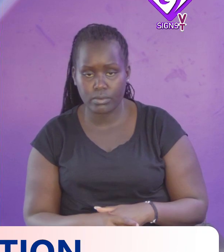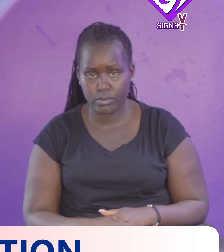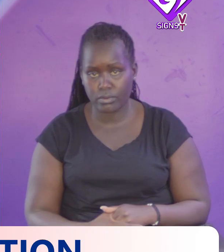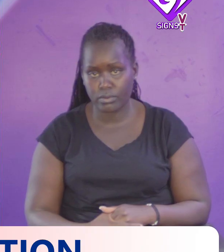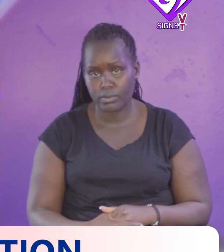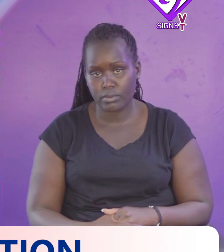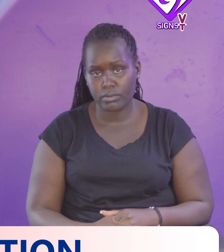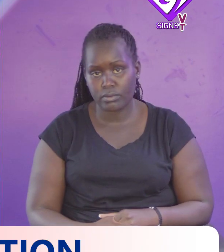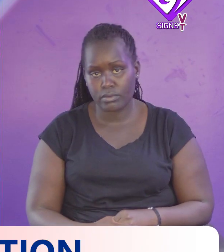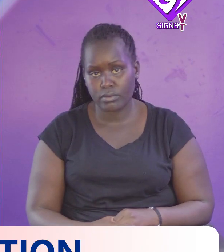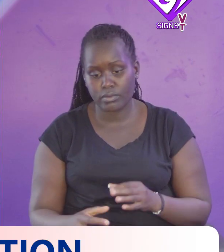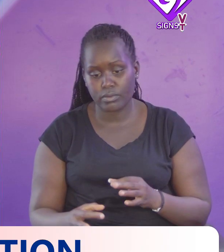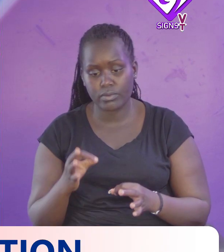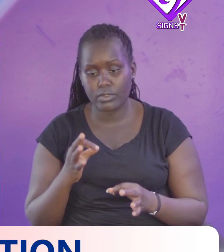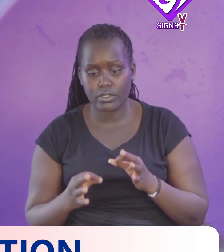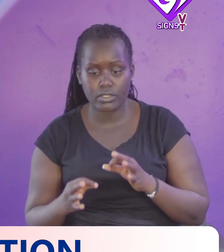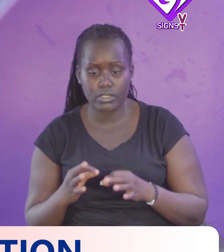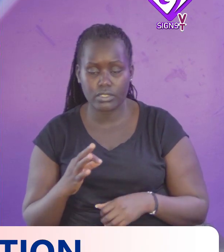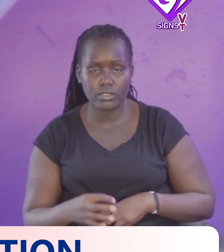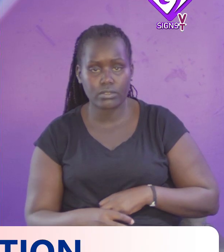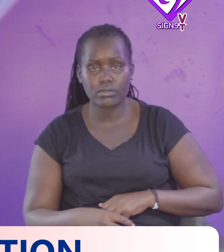Social justice. Yes.